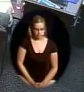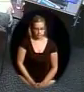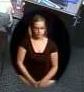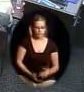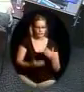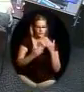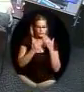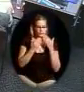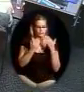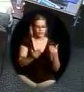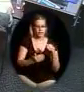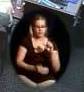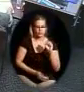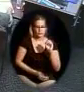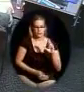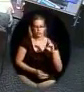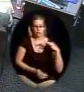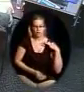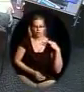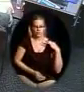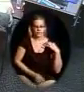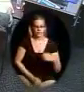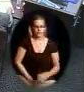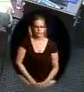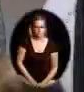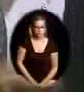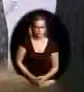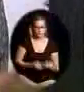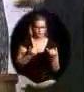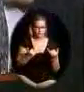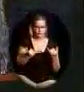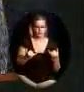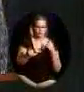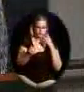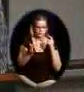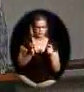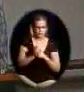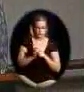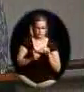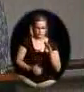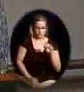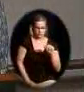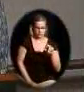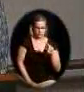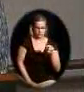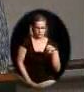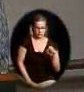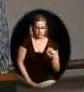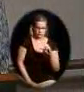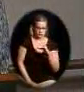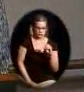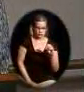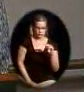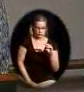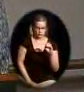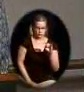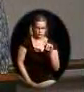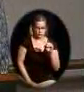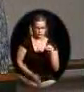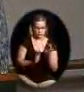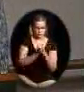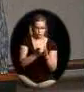Thank you very much to our senior volunteers. Now we would like to recognize Barnes & Noble Booksellers of Leawood, and